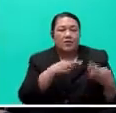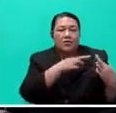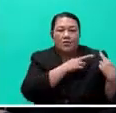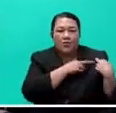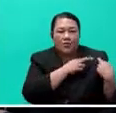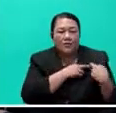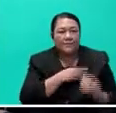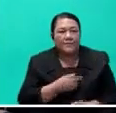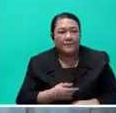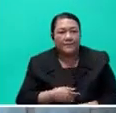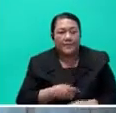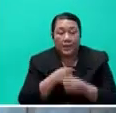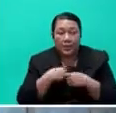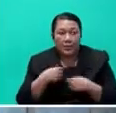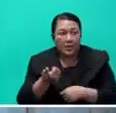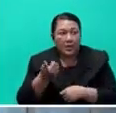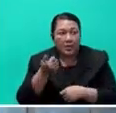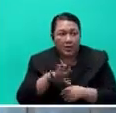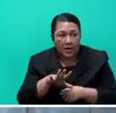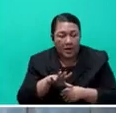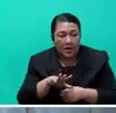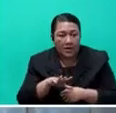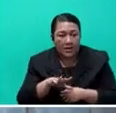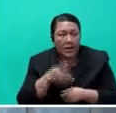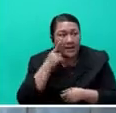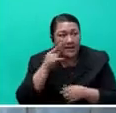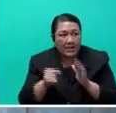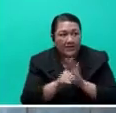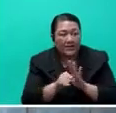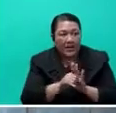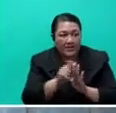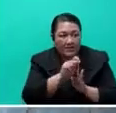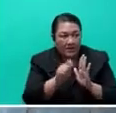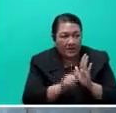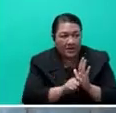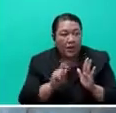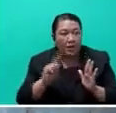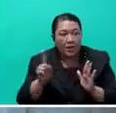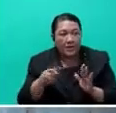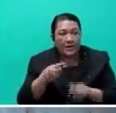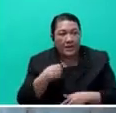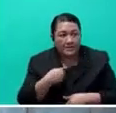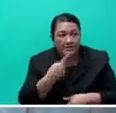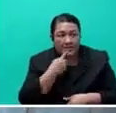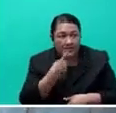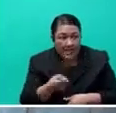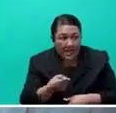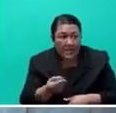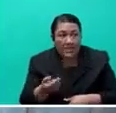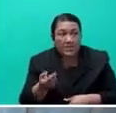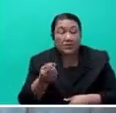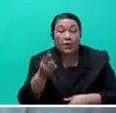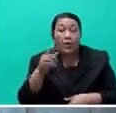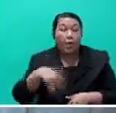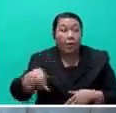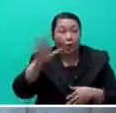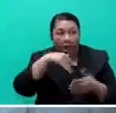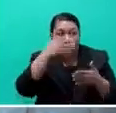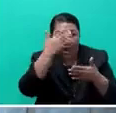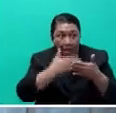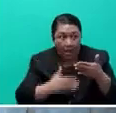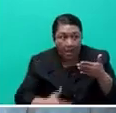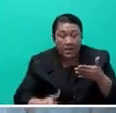We have already rectified the treaty, Honorable Speaker. Right. What I'm saying is, all those things that you have just mentioned is not part of this